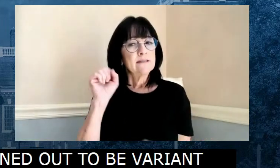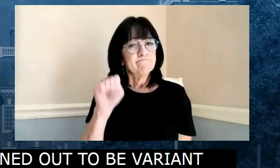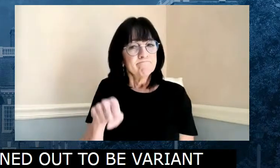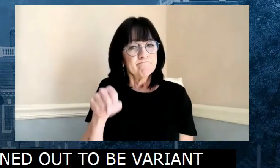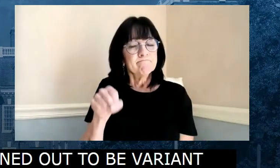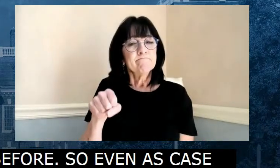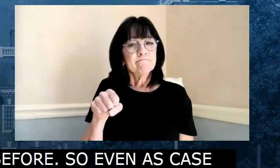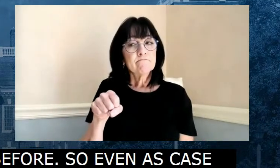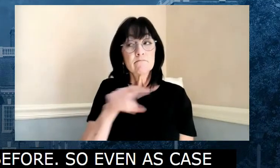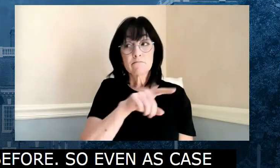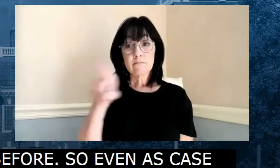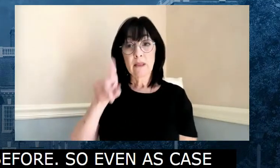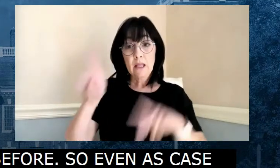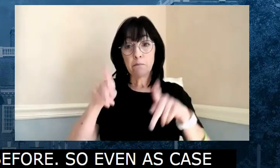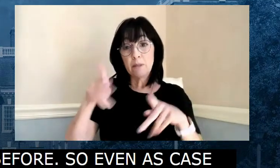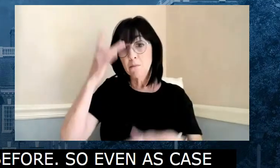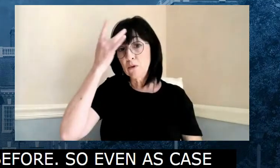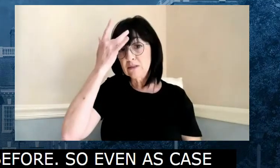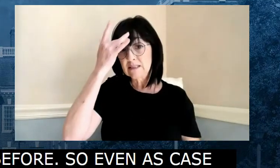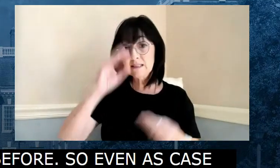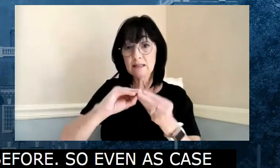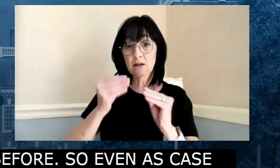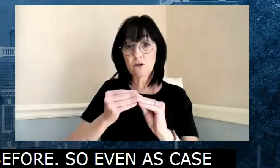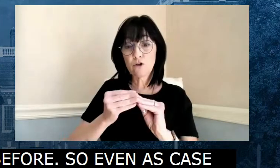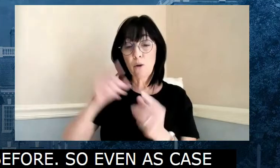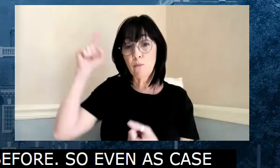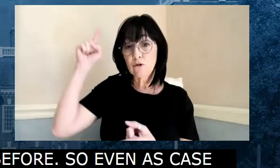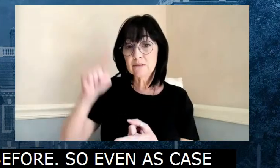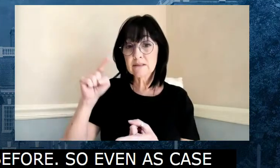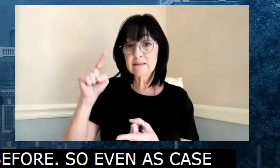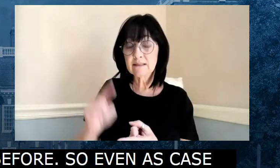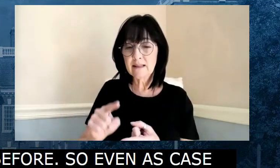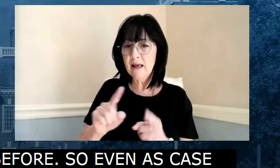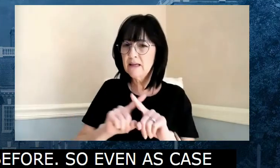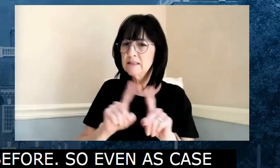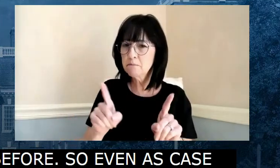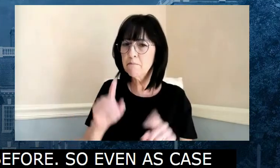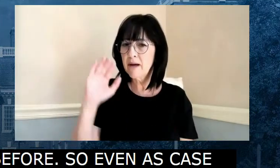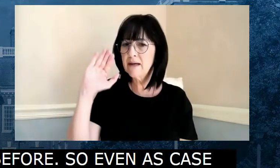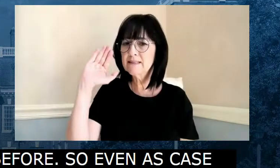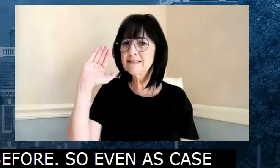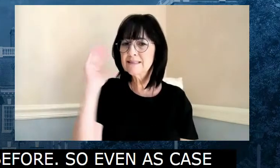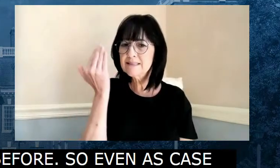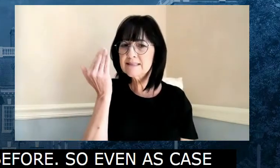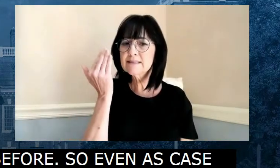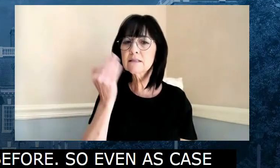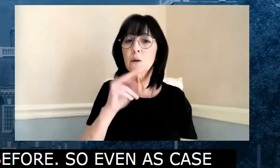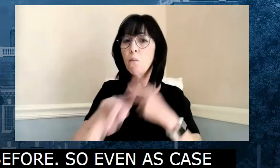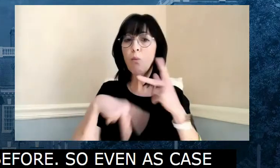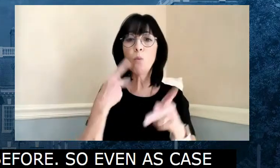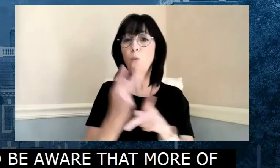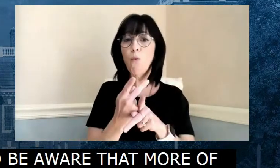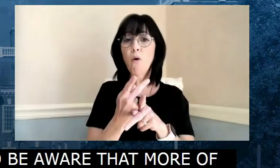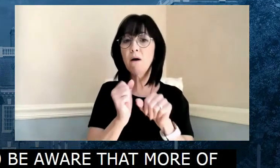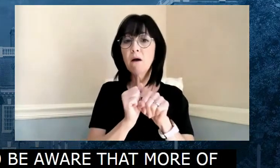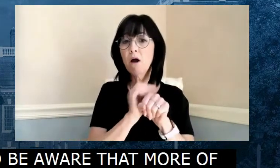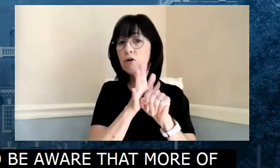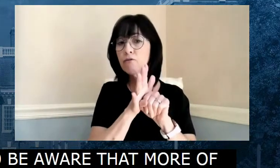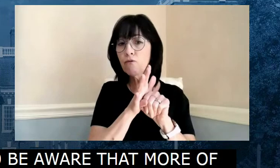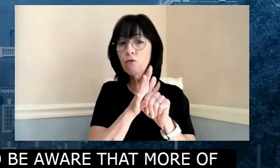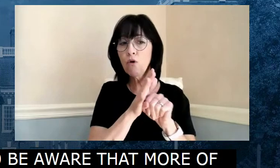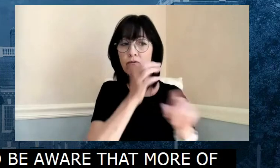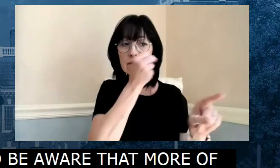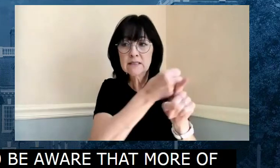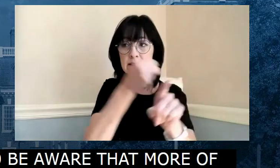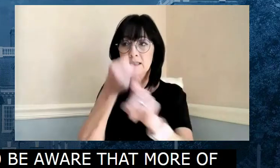down, we do need to be aware that more of the virus versions that are circulating in Delaware